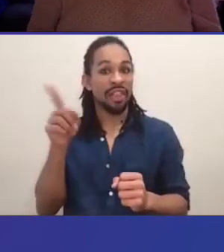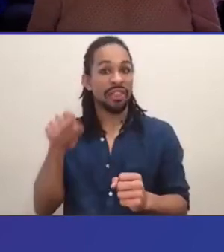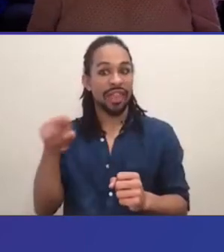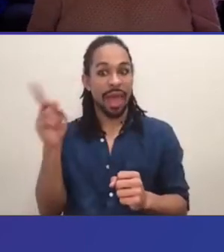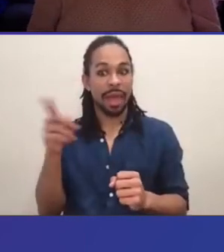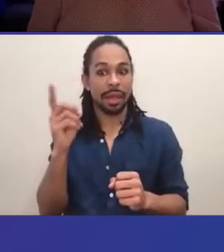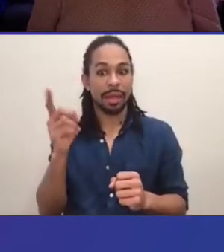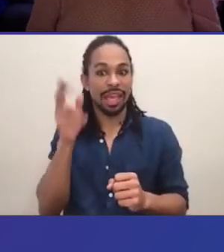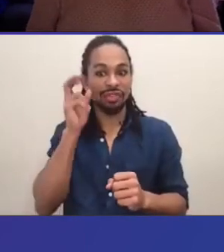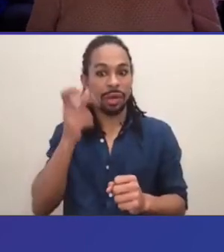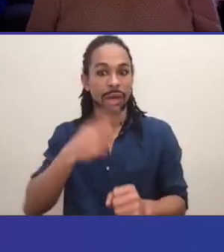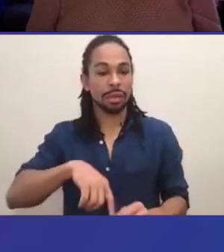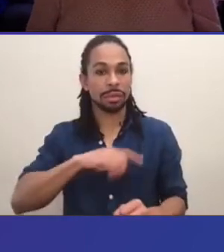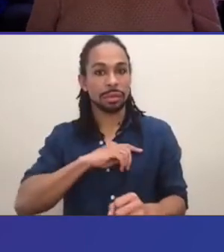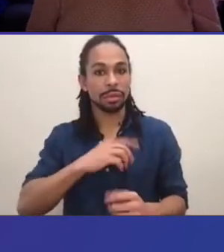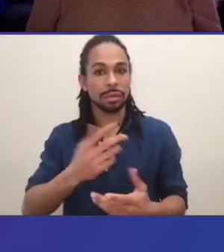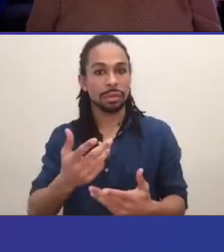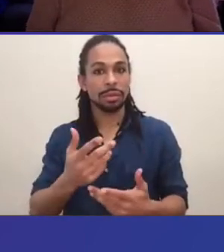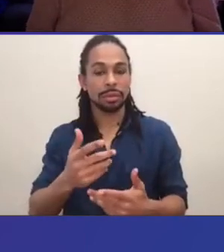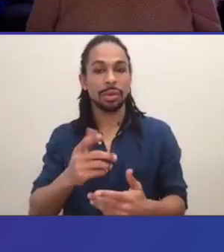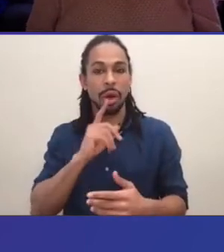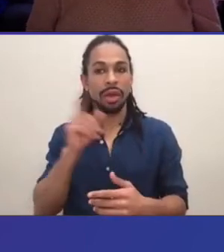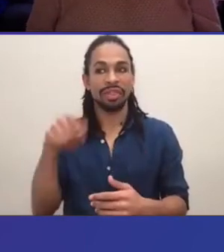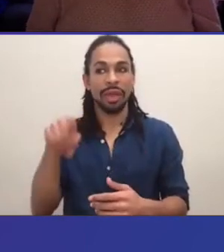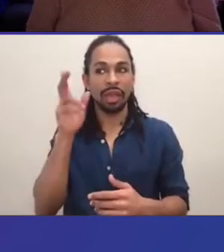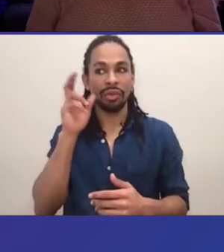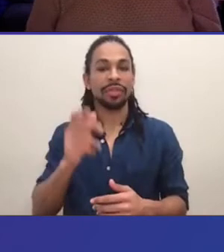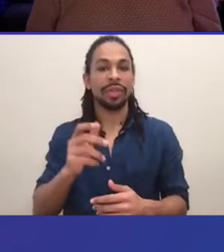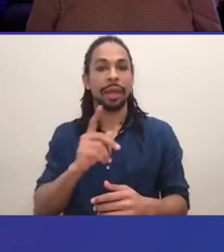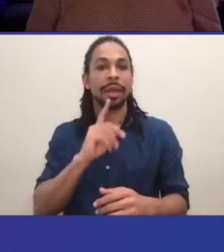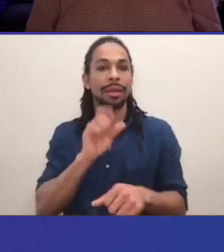are they hearing that it really can be for them.